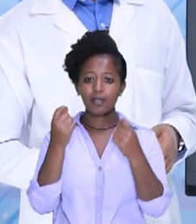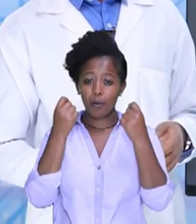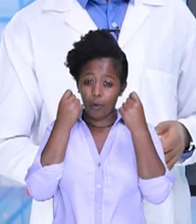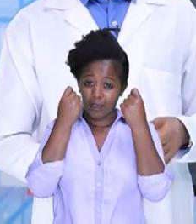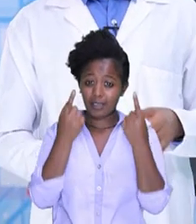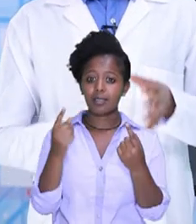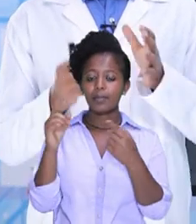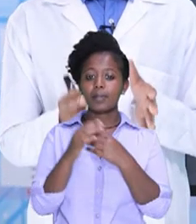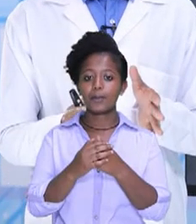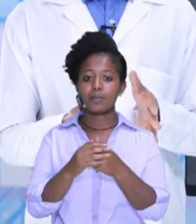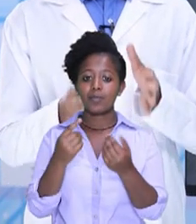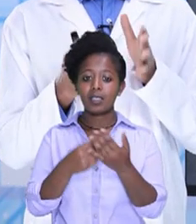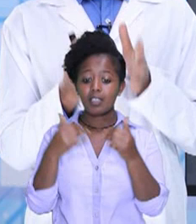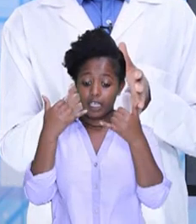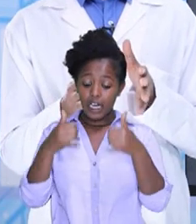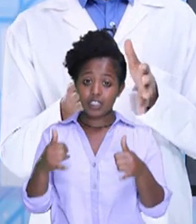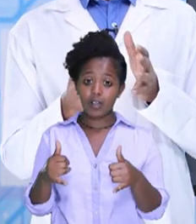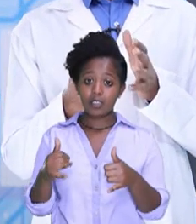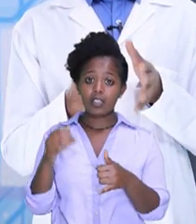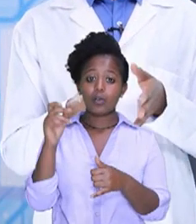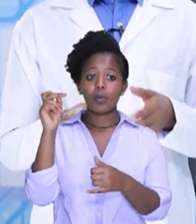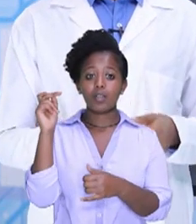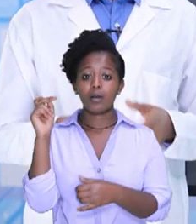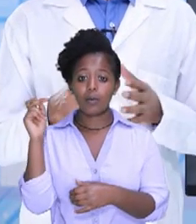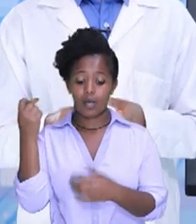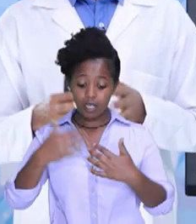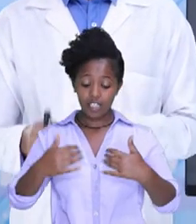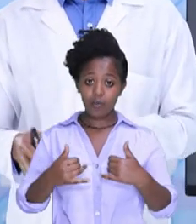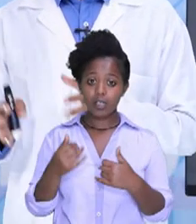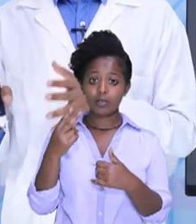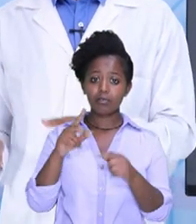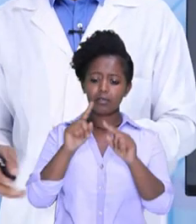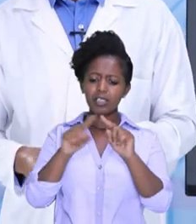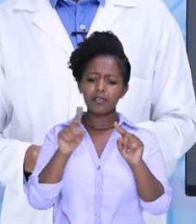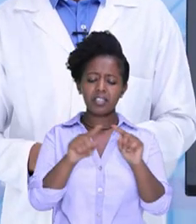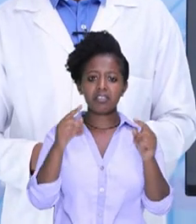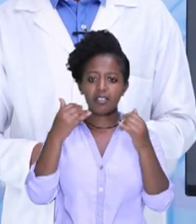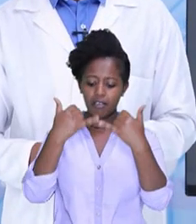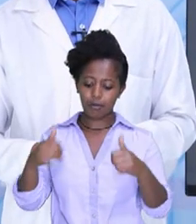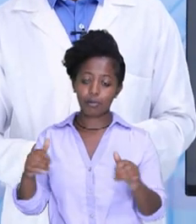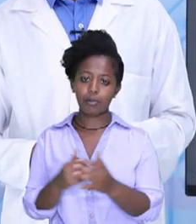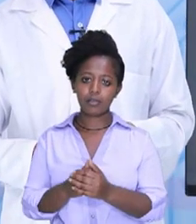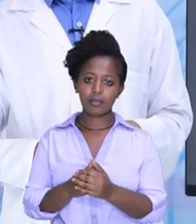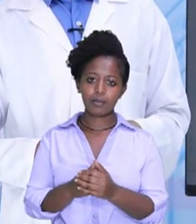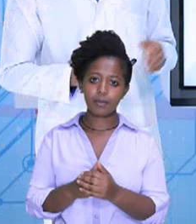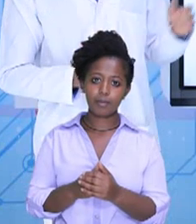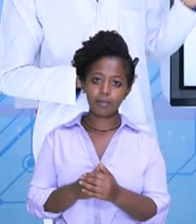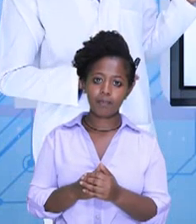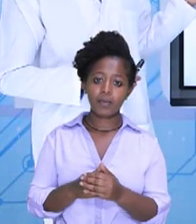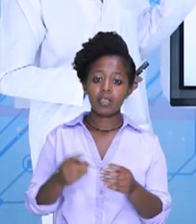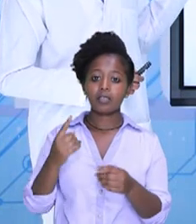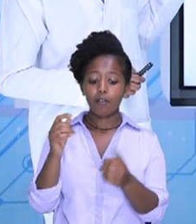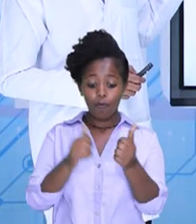Students, we can classify the wild animals of Ethiopia into different categories.